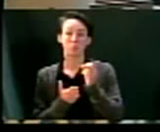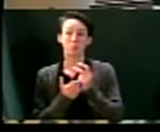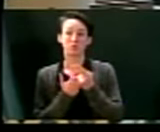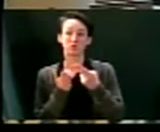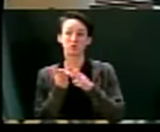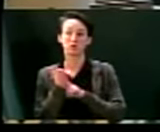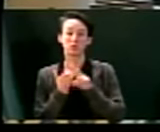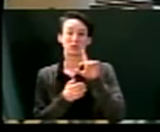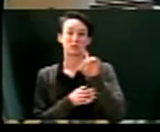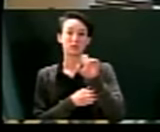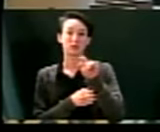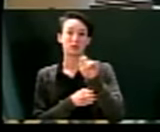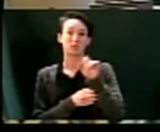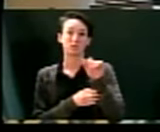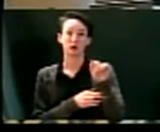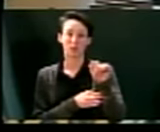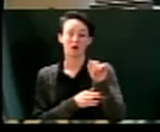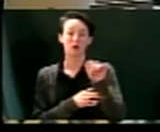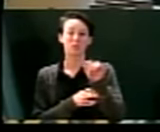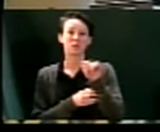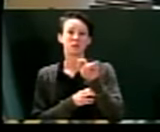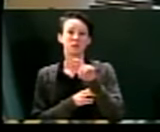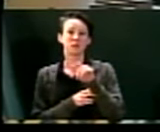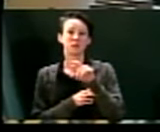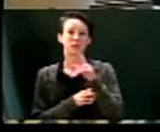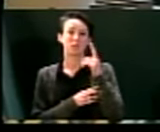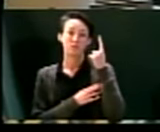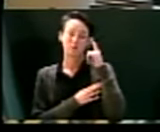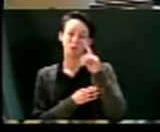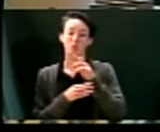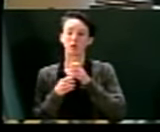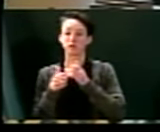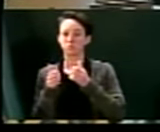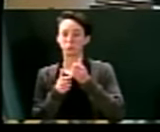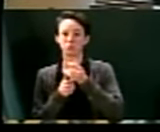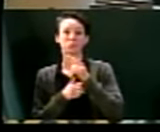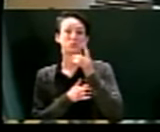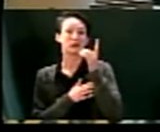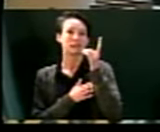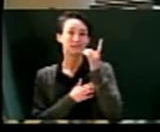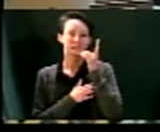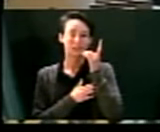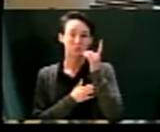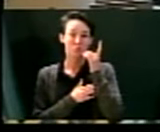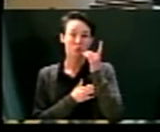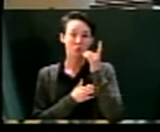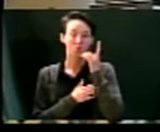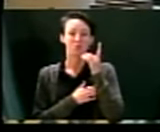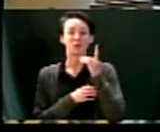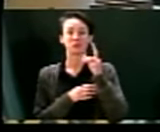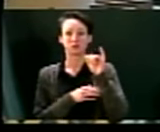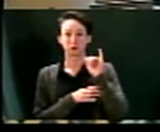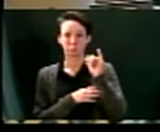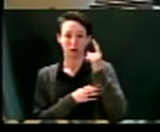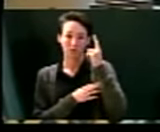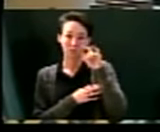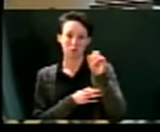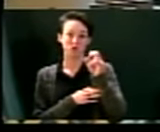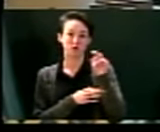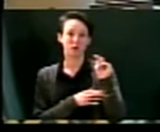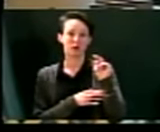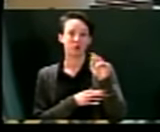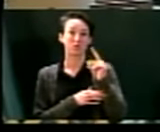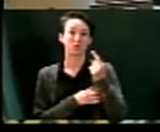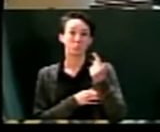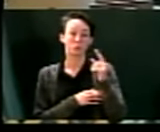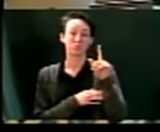contract with Delta Dental of Tennessee for administration of the Knox County Schools Employee Dental Insurance Benefit Services for the period of January 1,